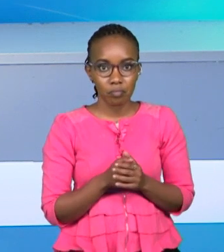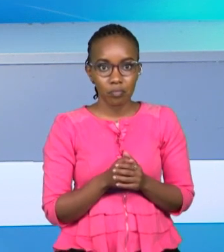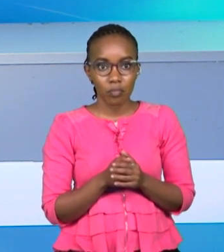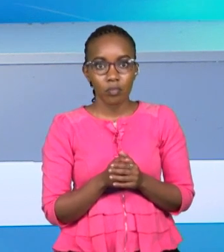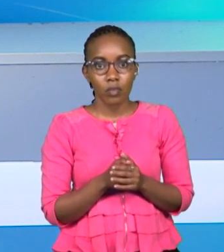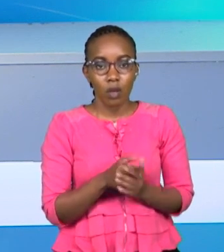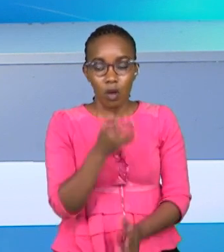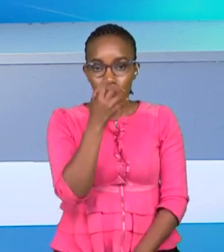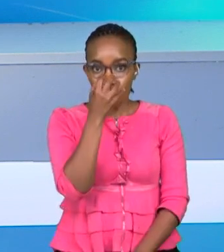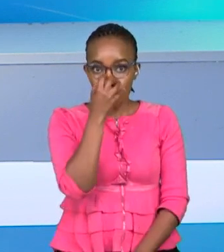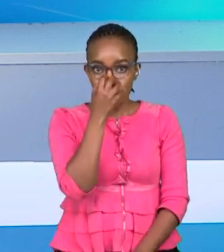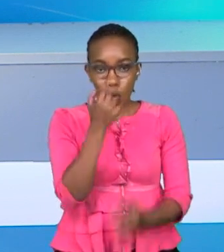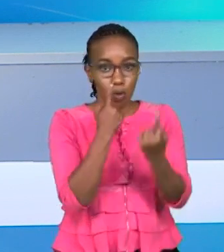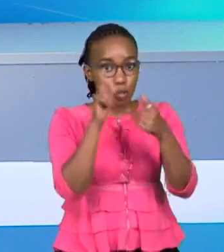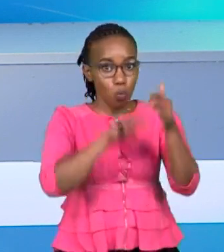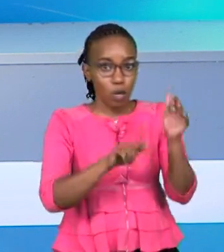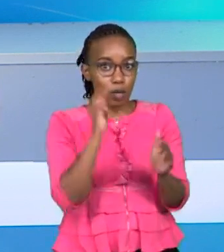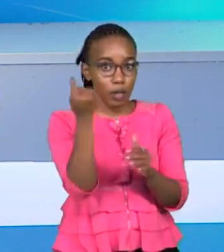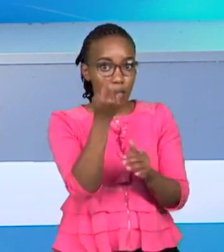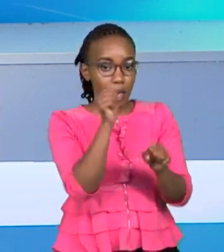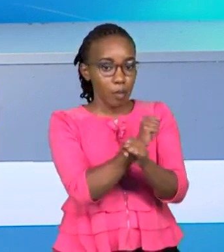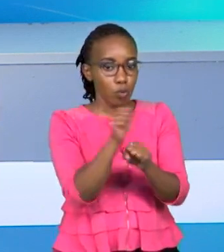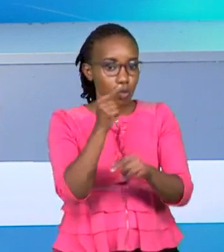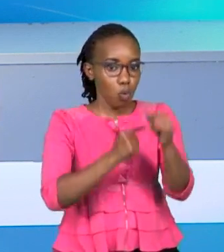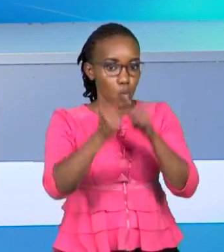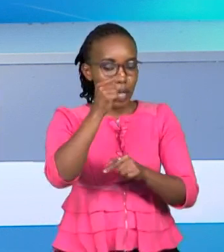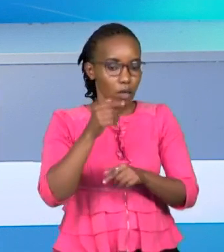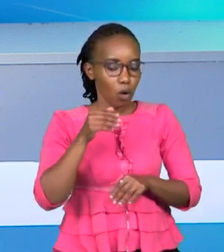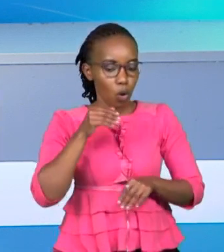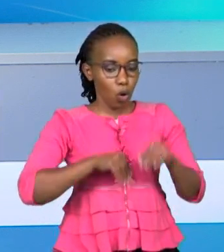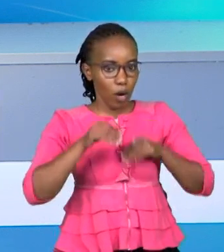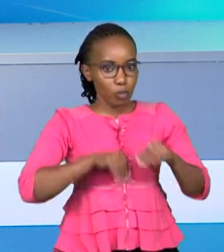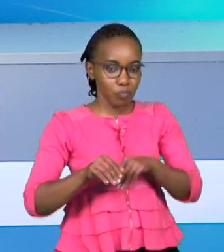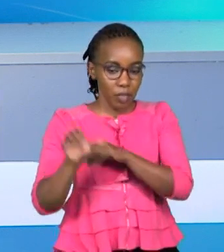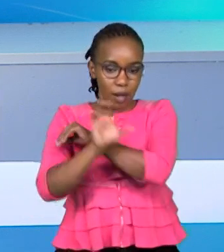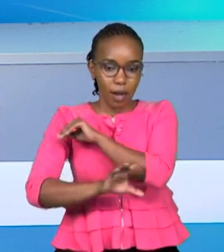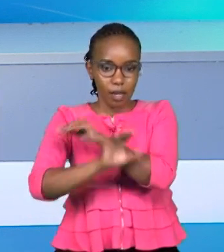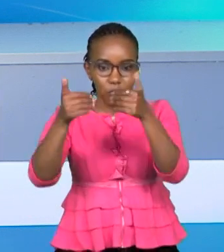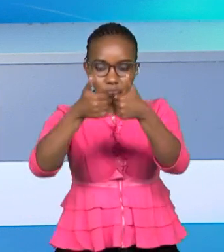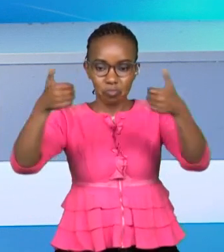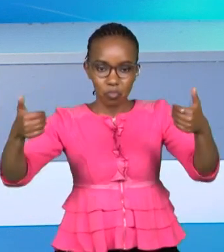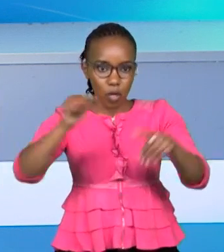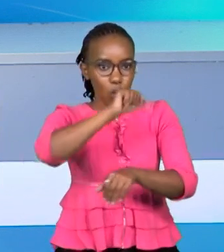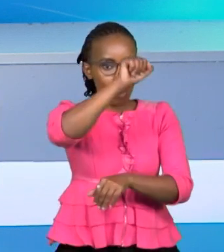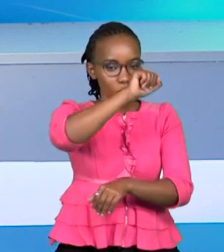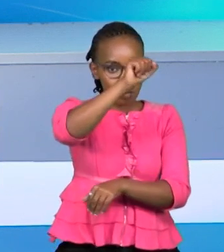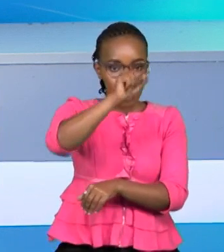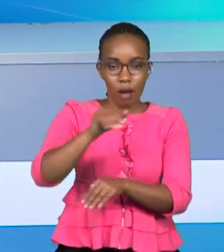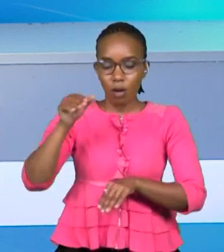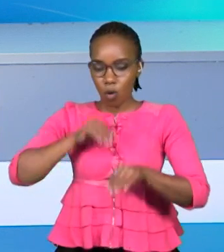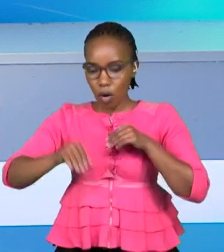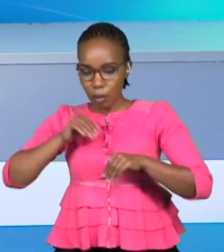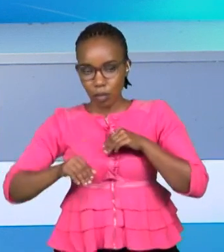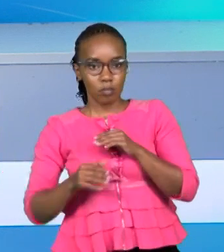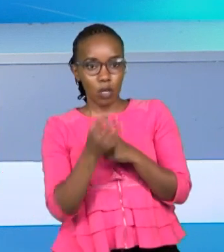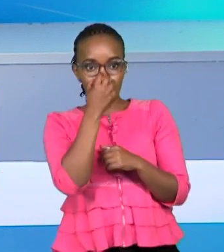Deputy President William Ruto says Kenya cannot win the fight against corruption unless the country separates corruption and politics. The deputy president